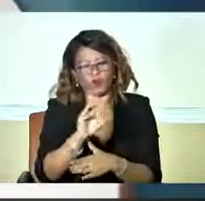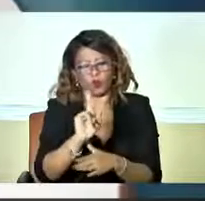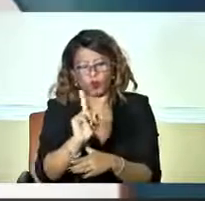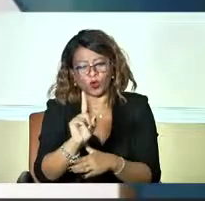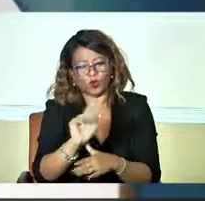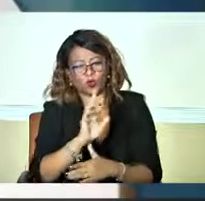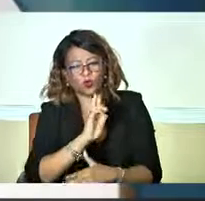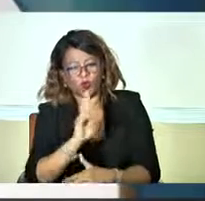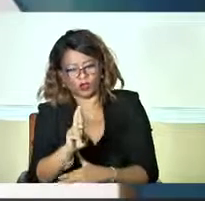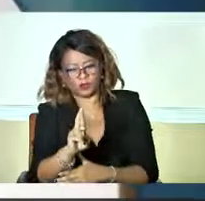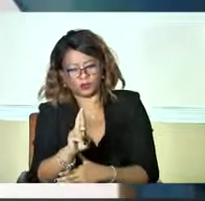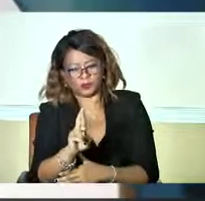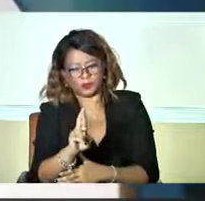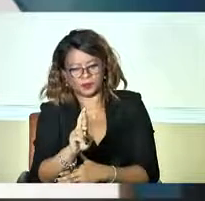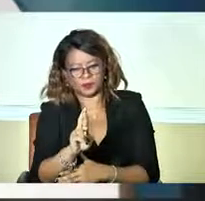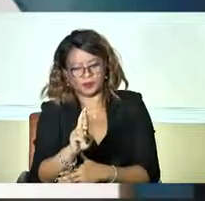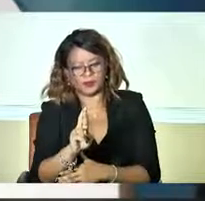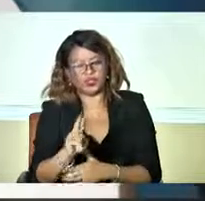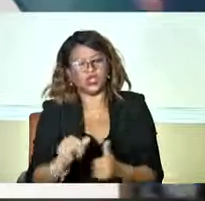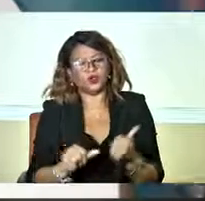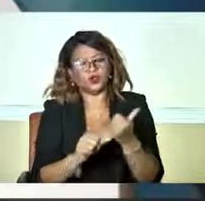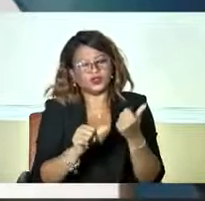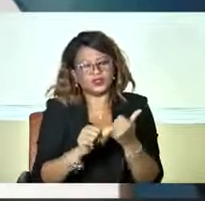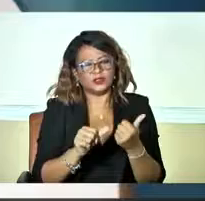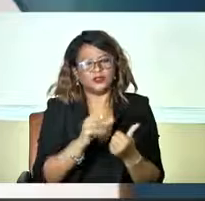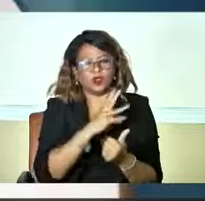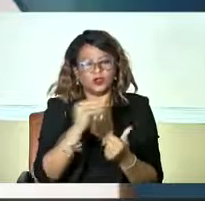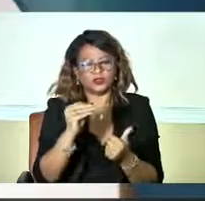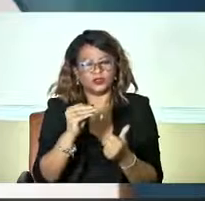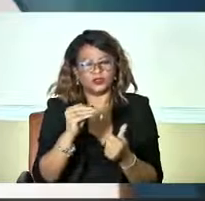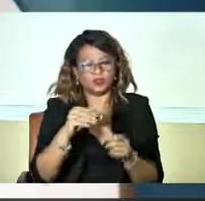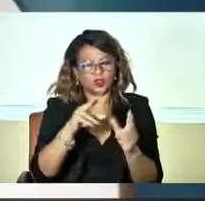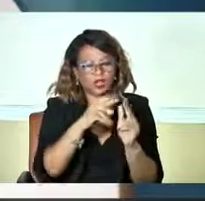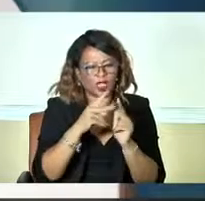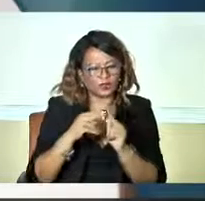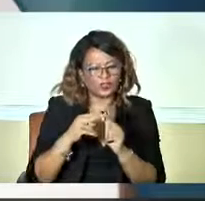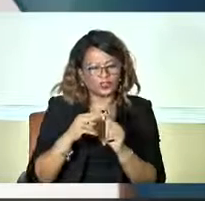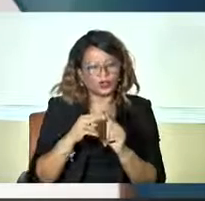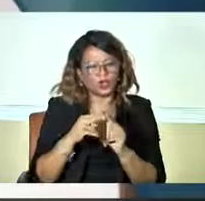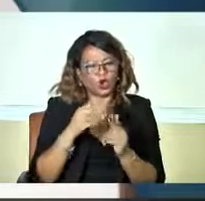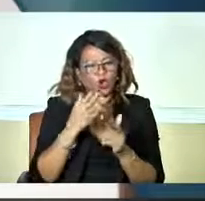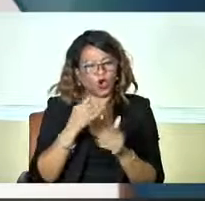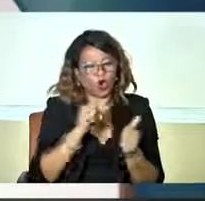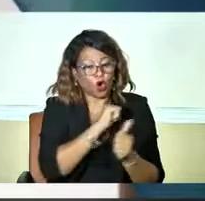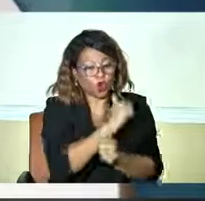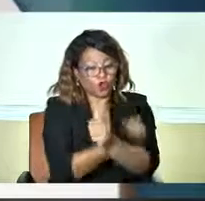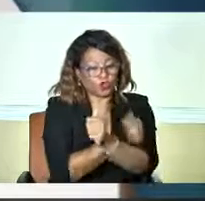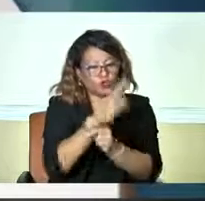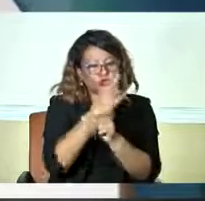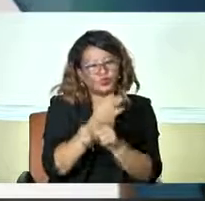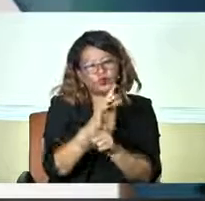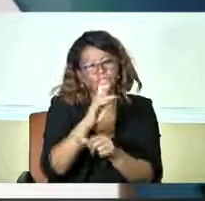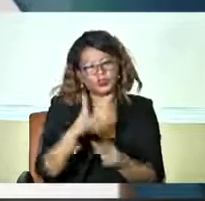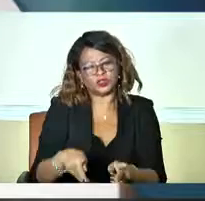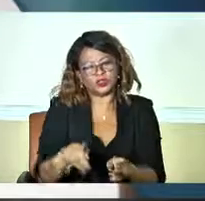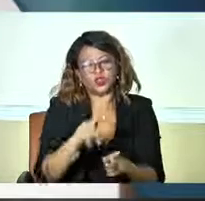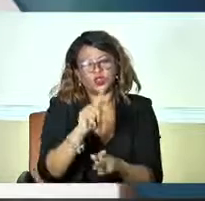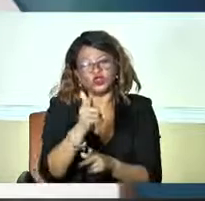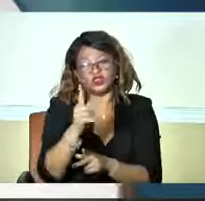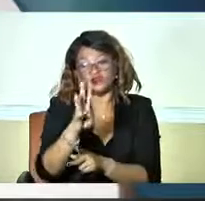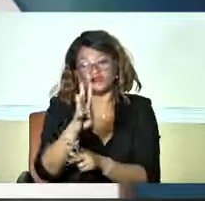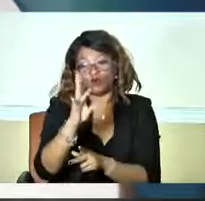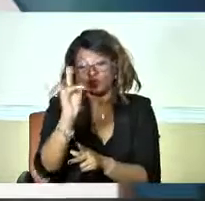location. It will facilitate electronic collaboration between authorized users